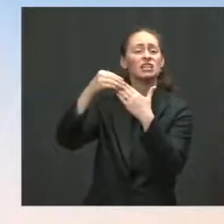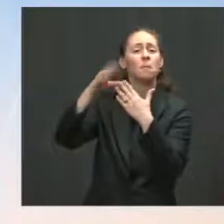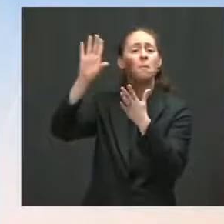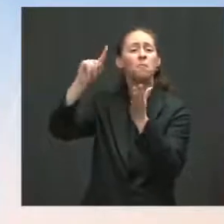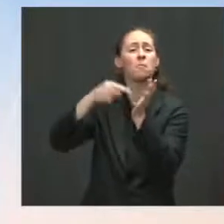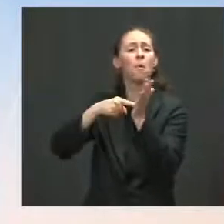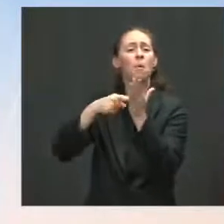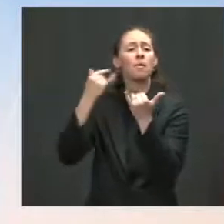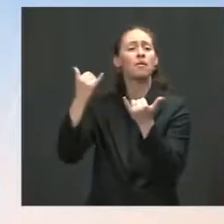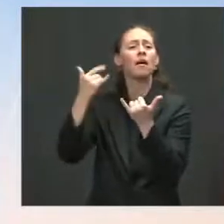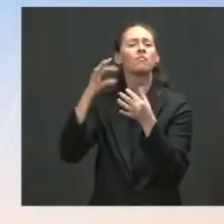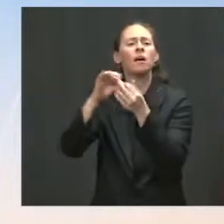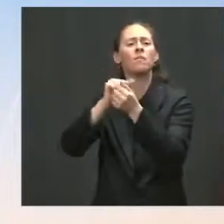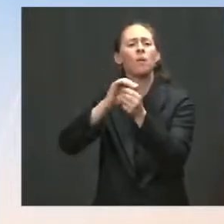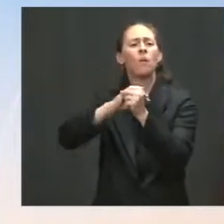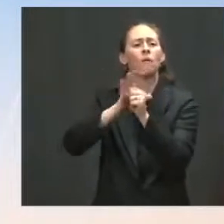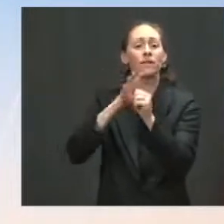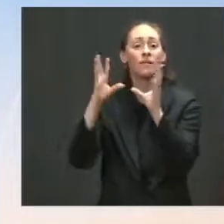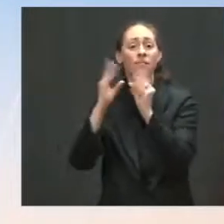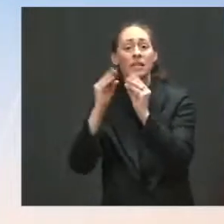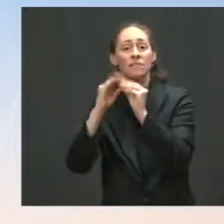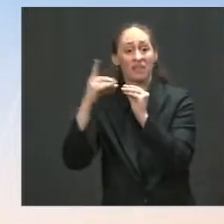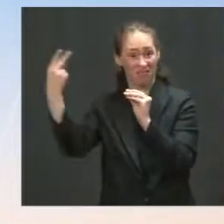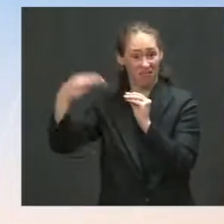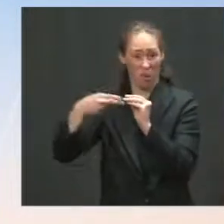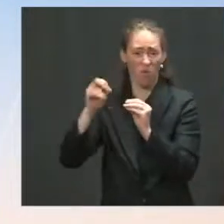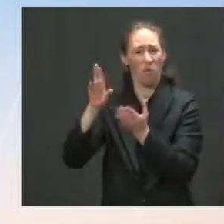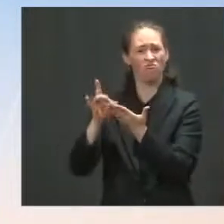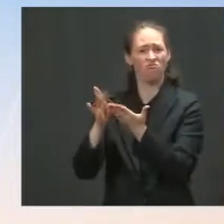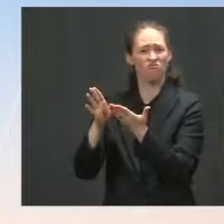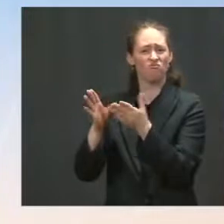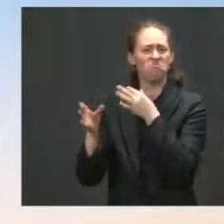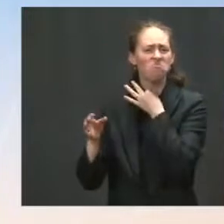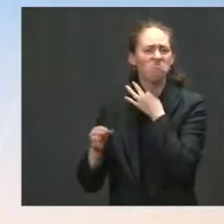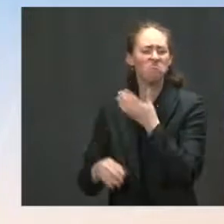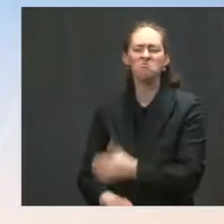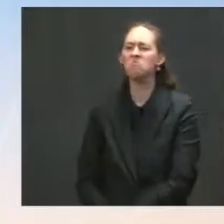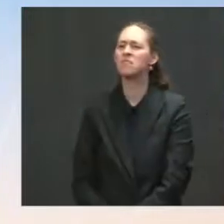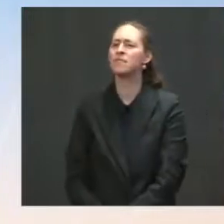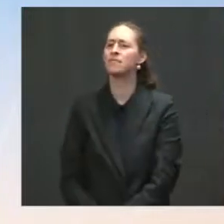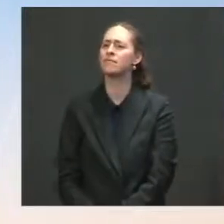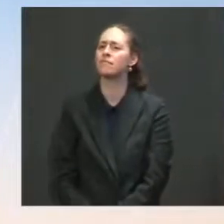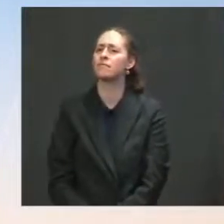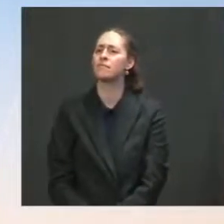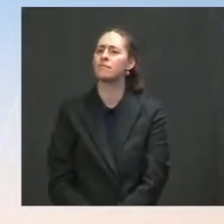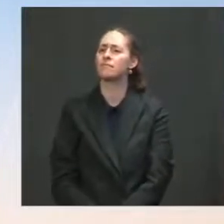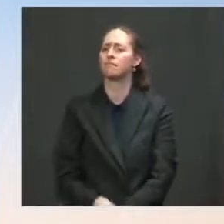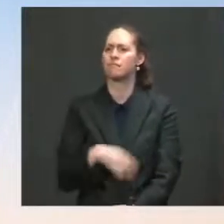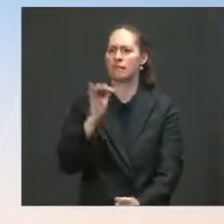calls? I'm not sure when the next one is scheduled, but again, I would convey that